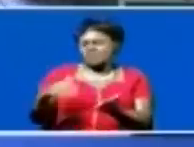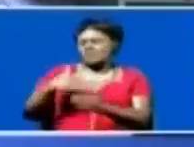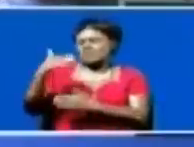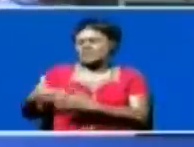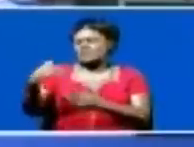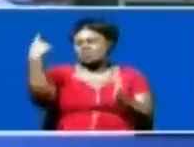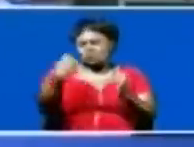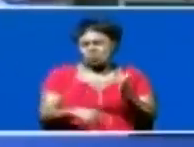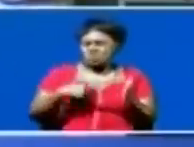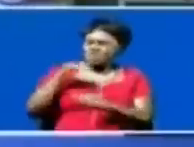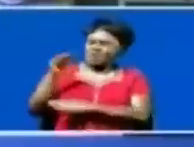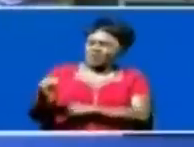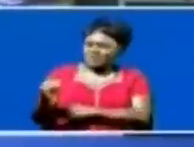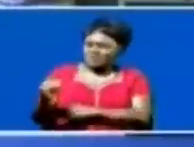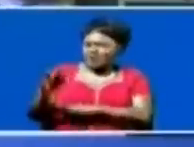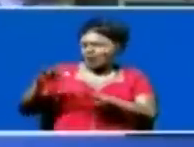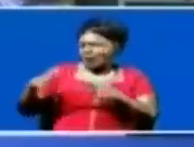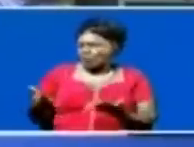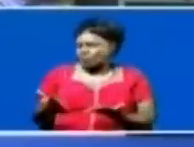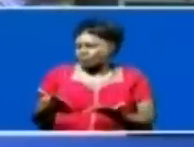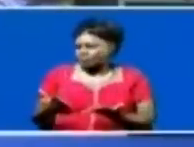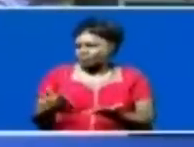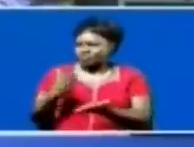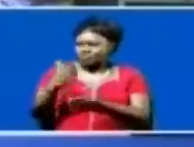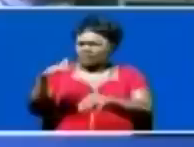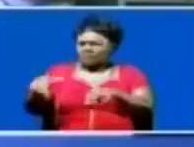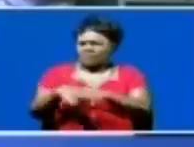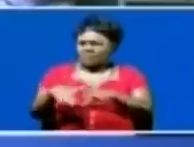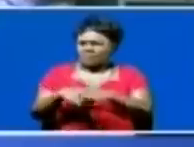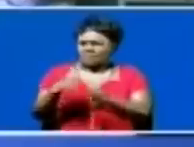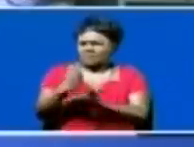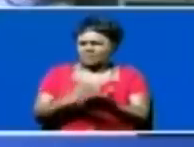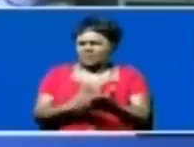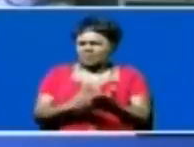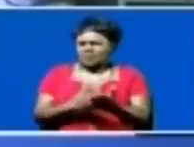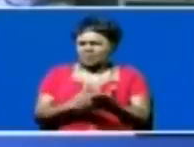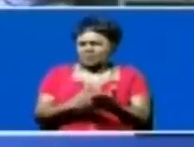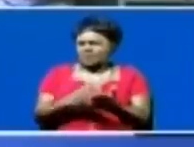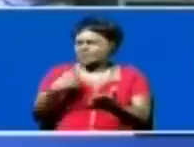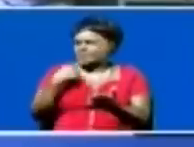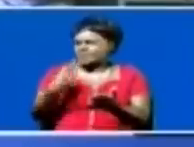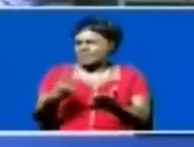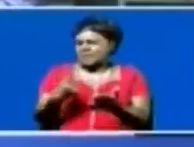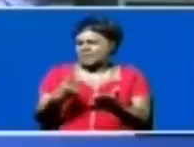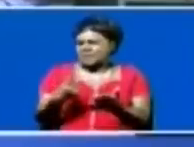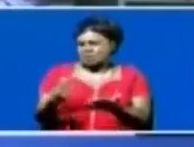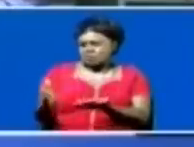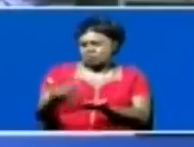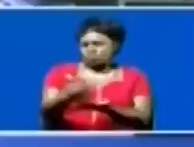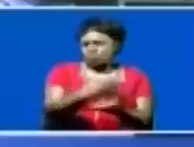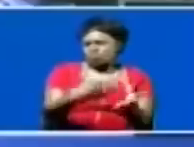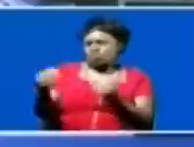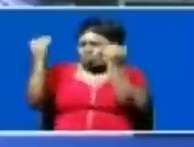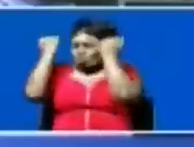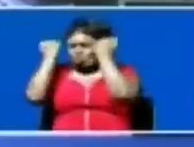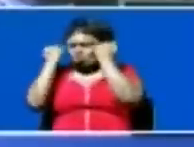next? Because, and I'm asking what next in the sense that some members have left them, like Honorable Richard Onyonka has said, you people are mobilizing to go to court.